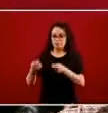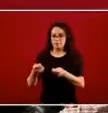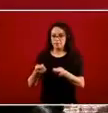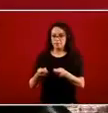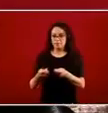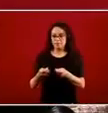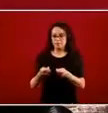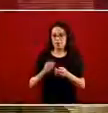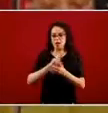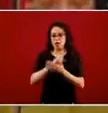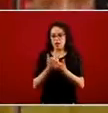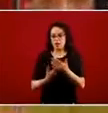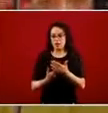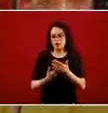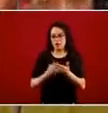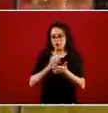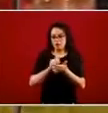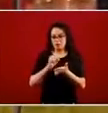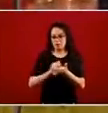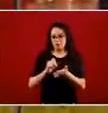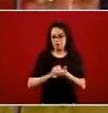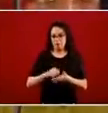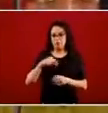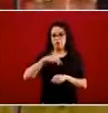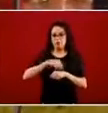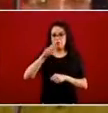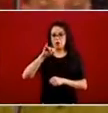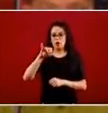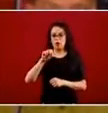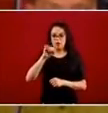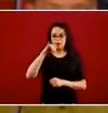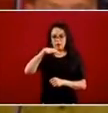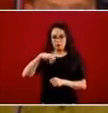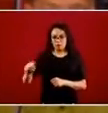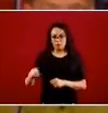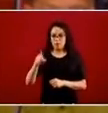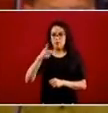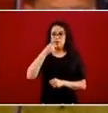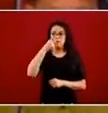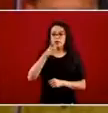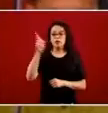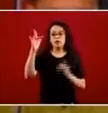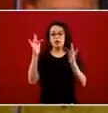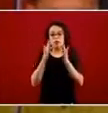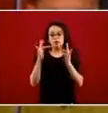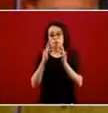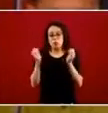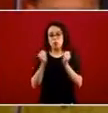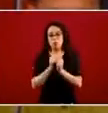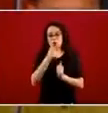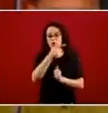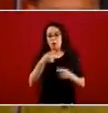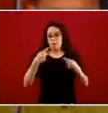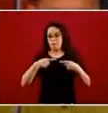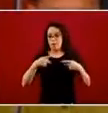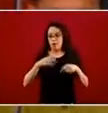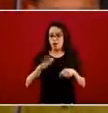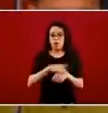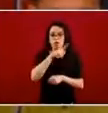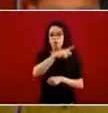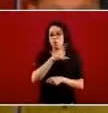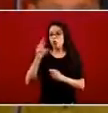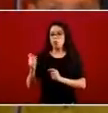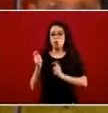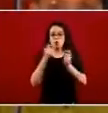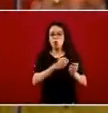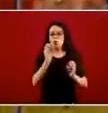I provided some prescriptions to Dr. Borge from IMSS, and he told me that he would contact the person.